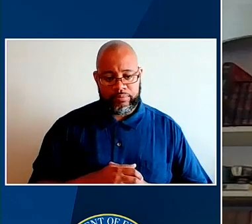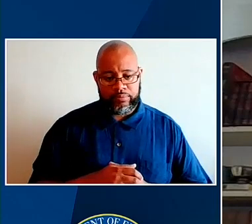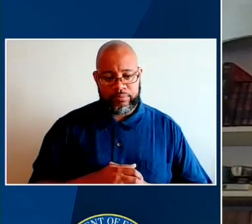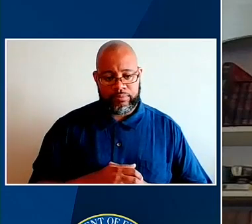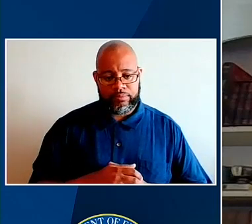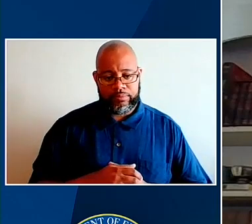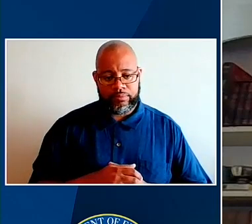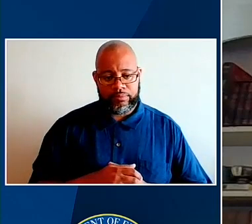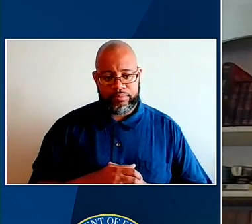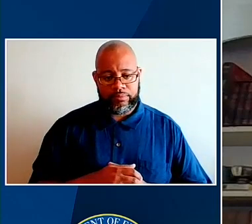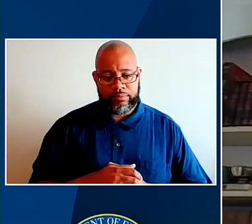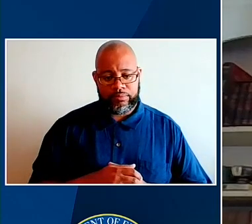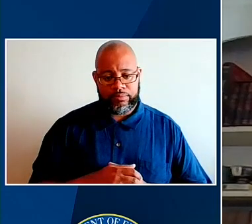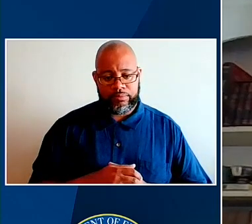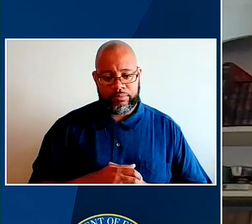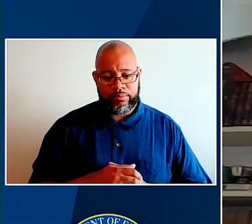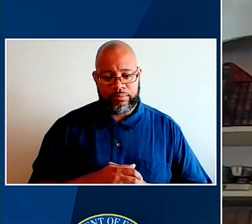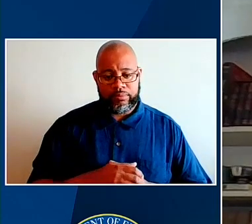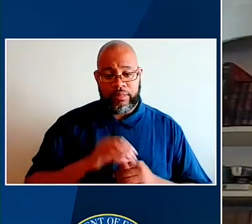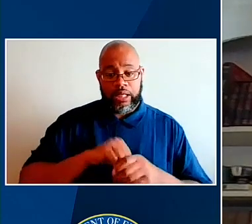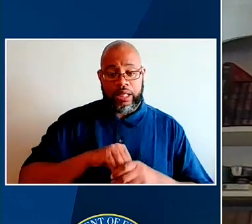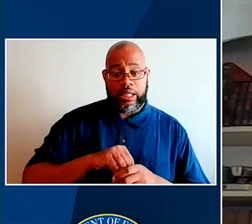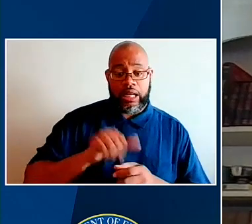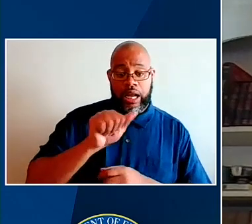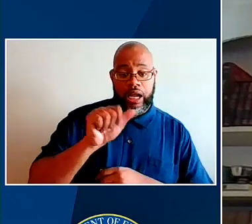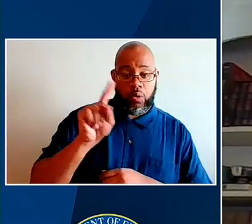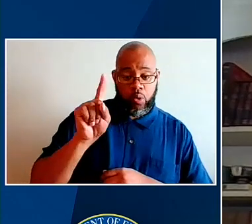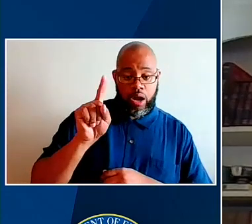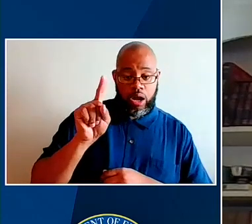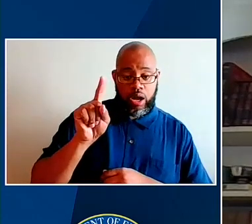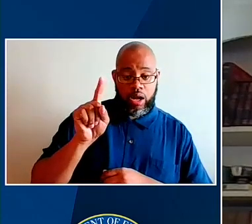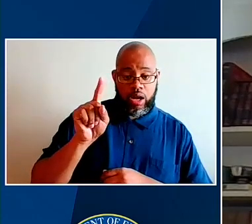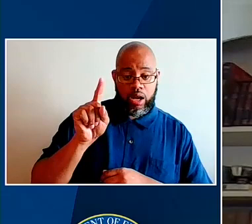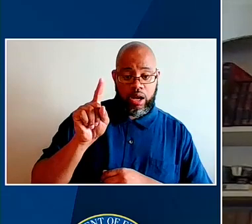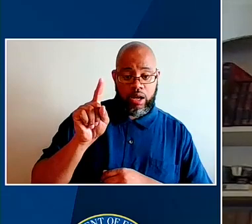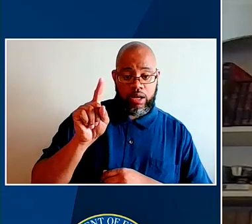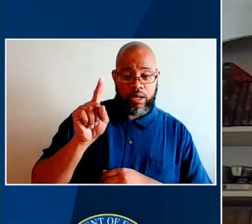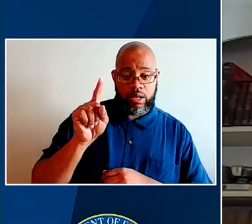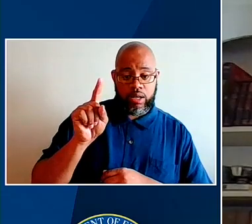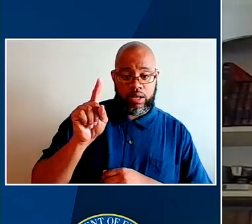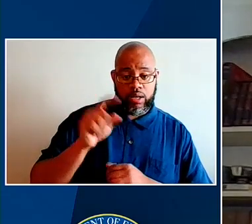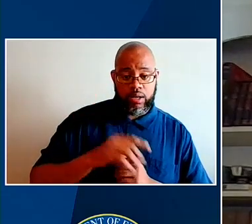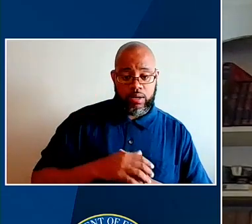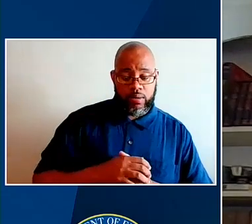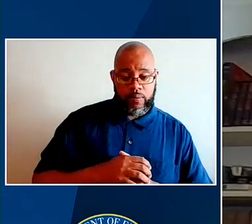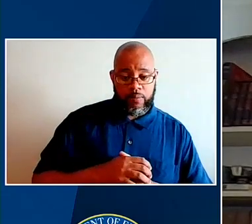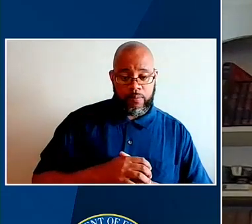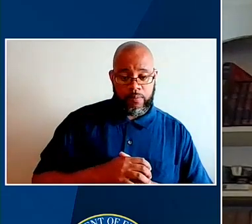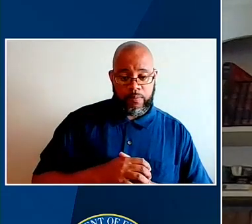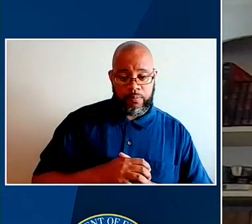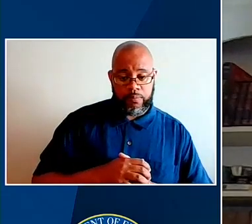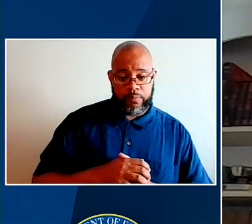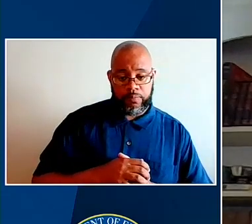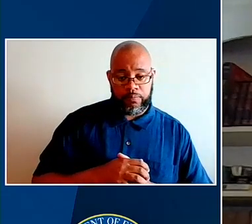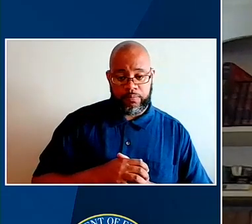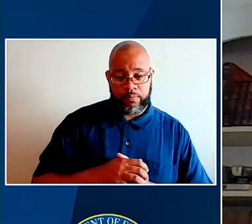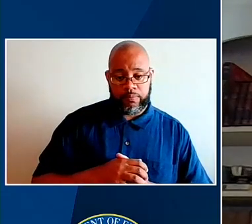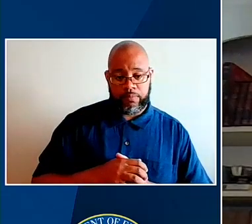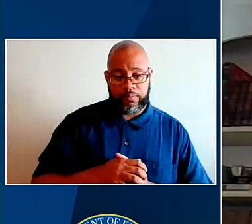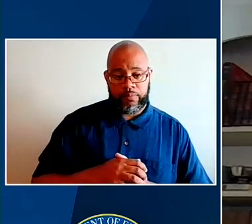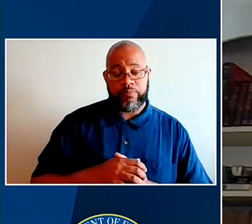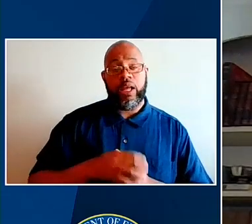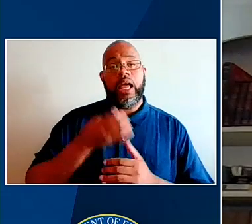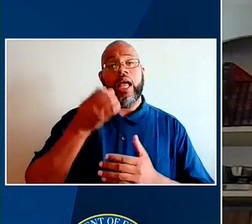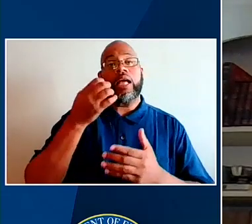A1, Romanet 4. I think I got that right. EFT, electronic funds transfer,